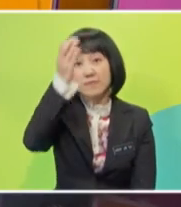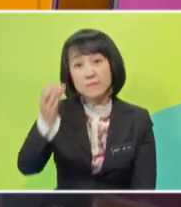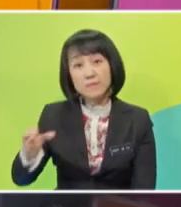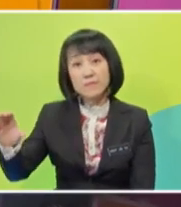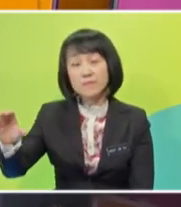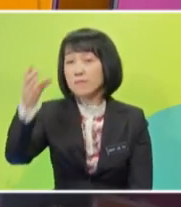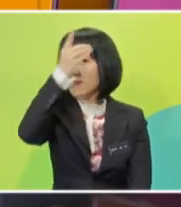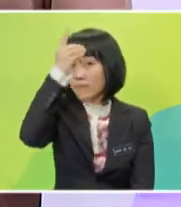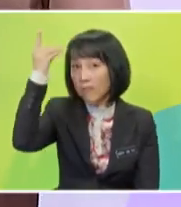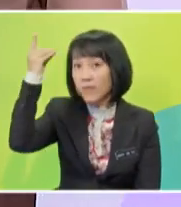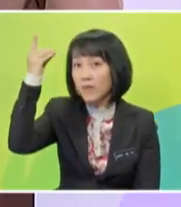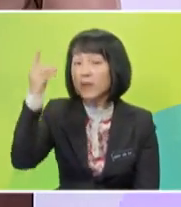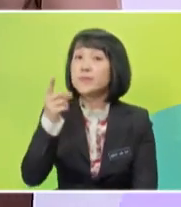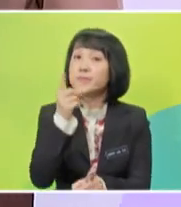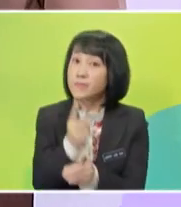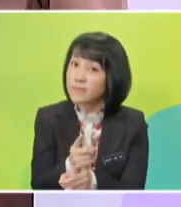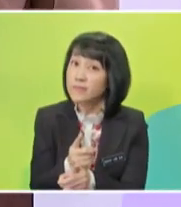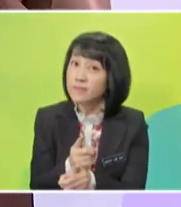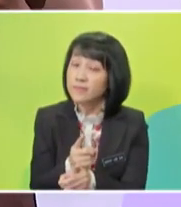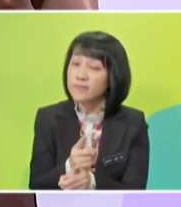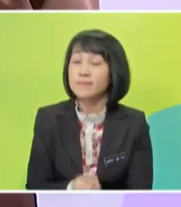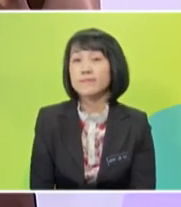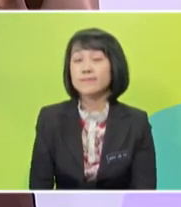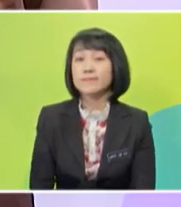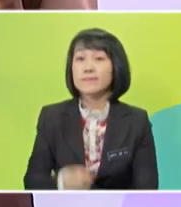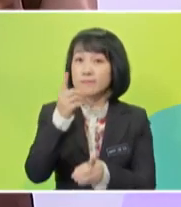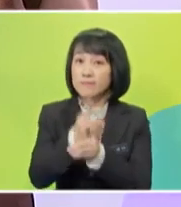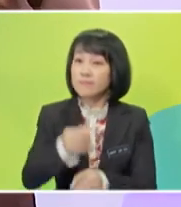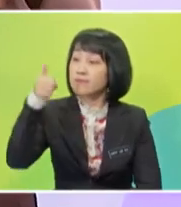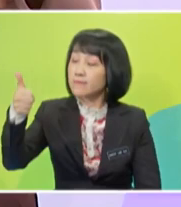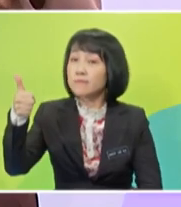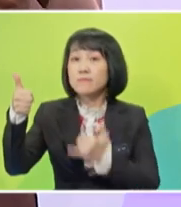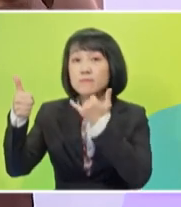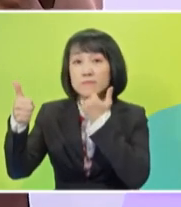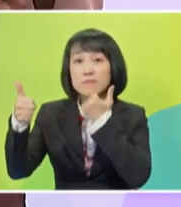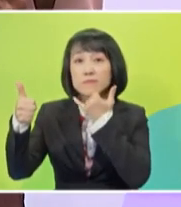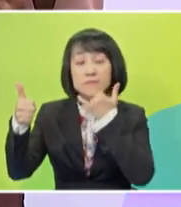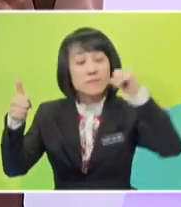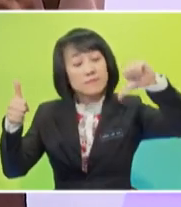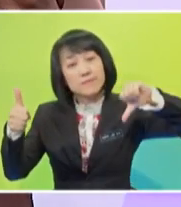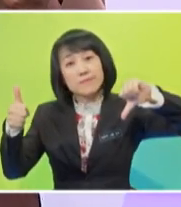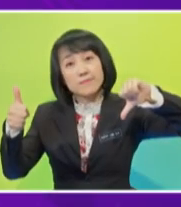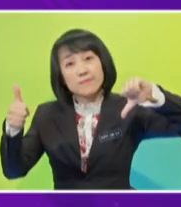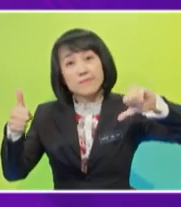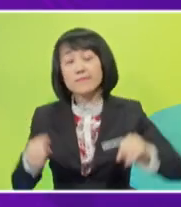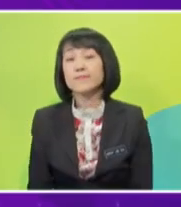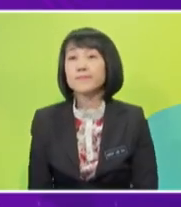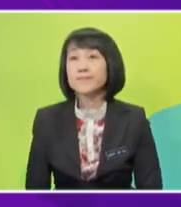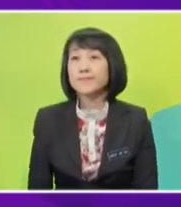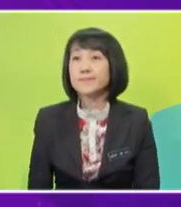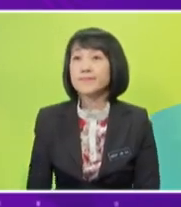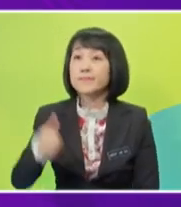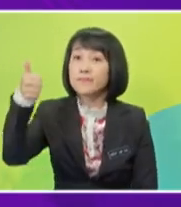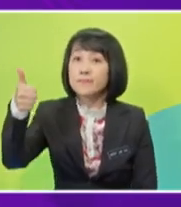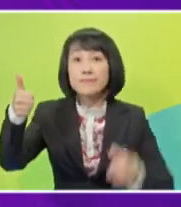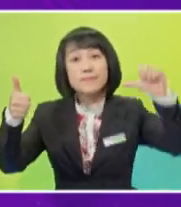and desert. Is it correct? If it's correct, give me a thumbs up. If it's wrong, give me a thumbs down. Can I see a thumbs up or a